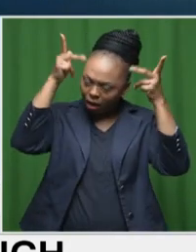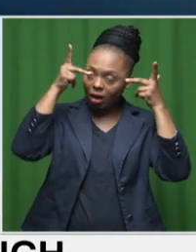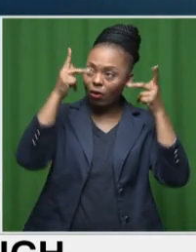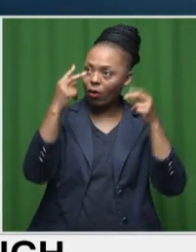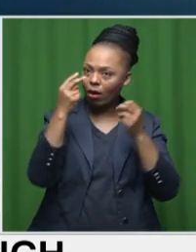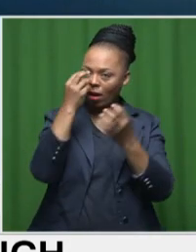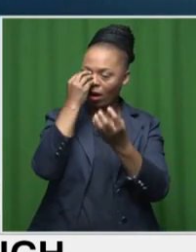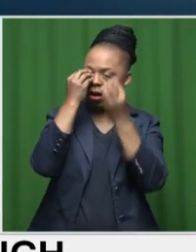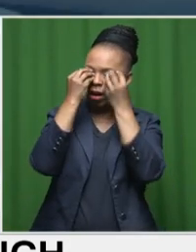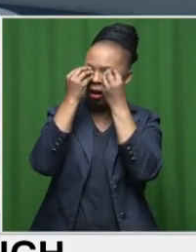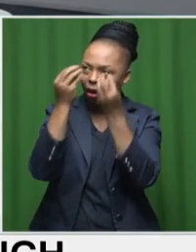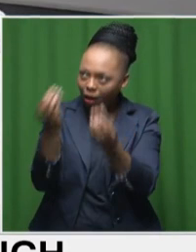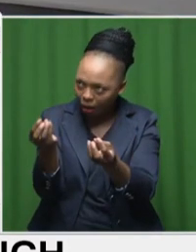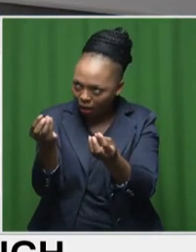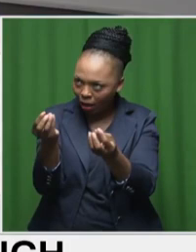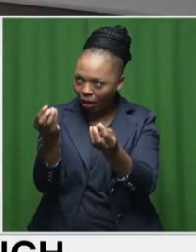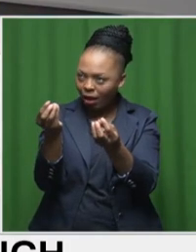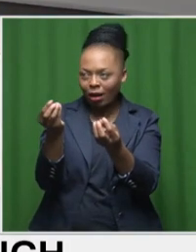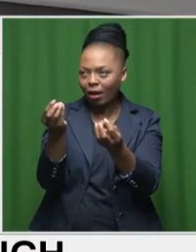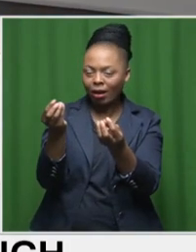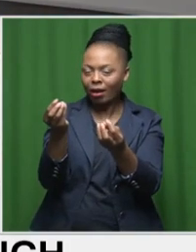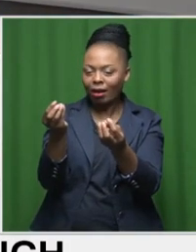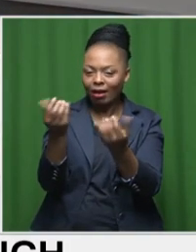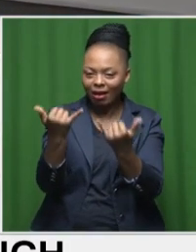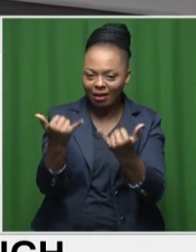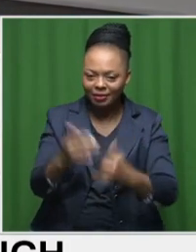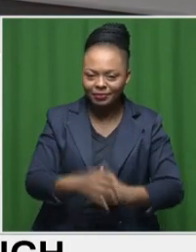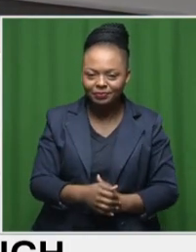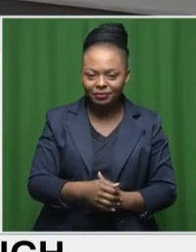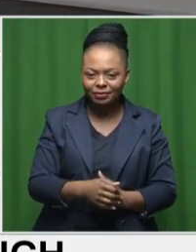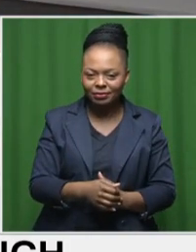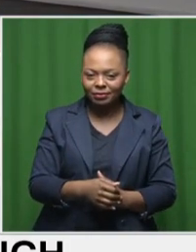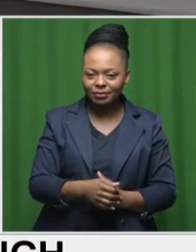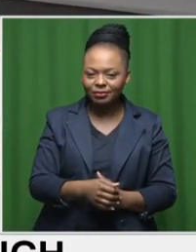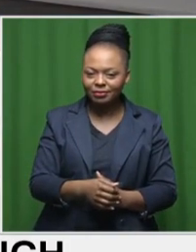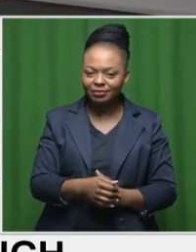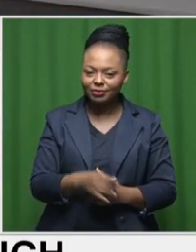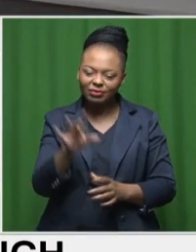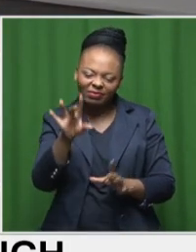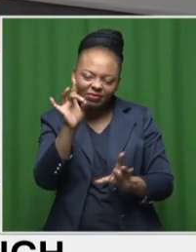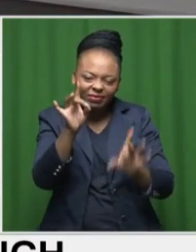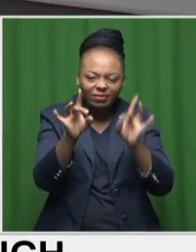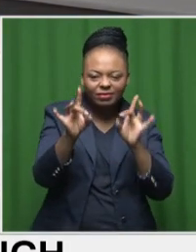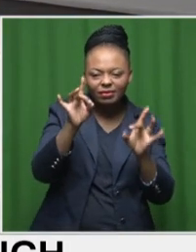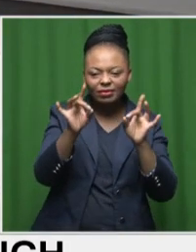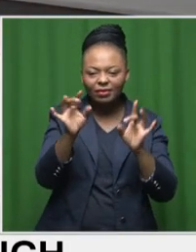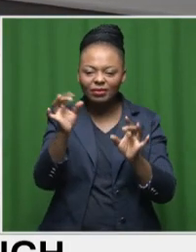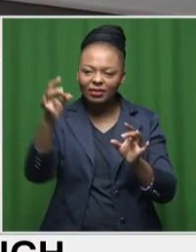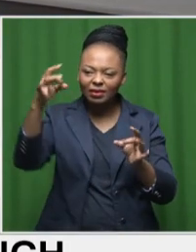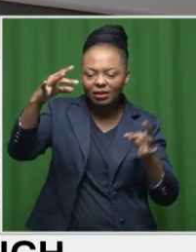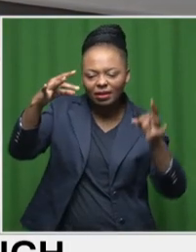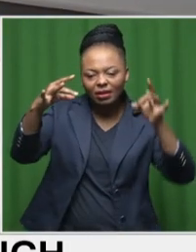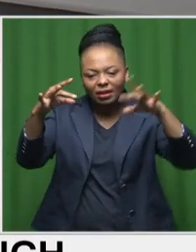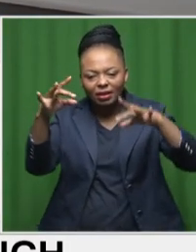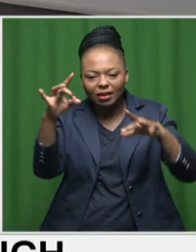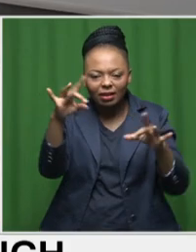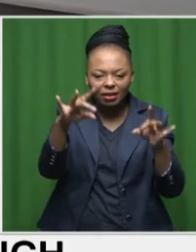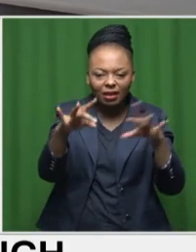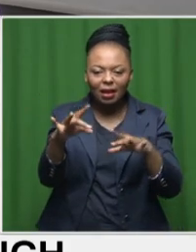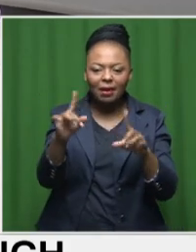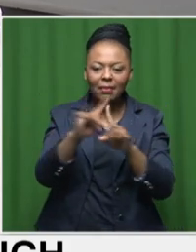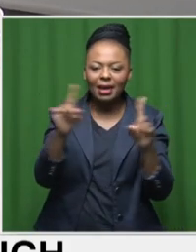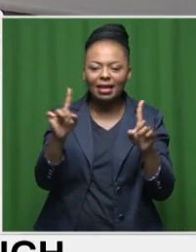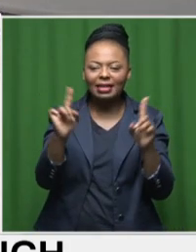They're all semi-precious stones. He chose the crystals and the jades, but it was made for that special